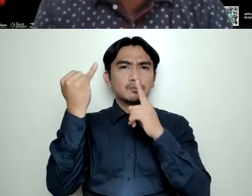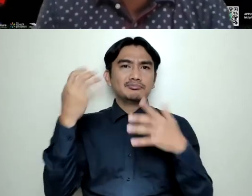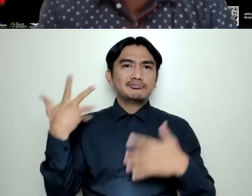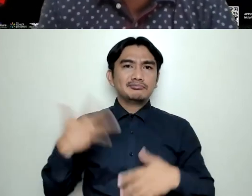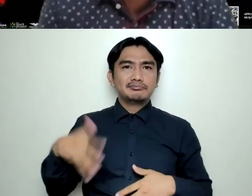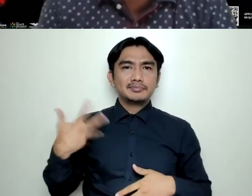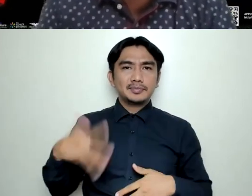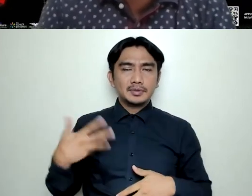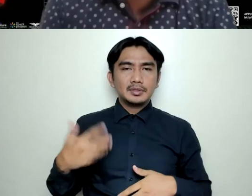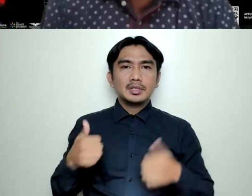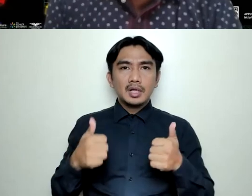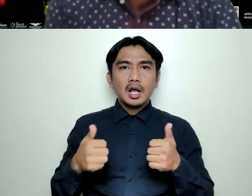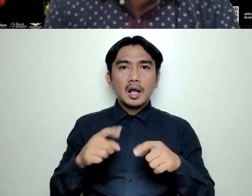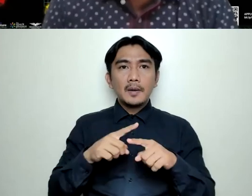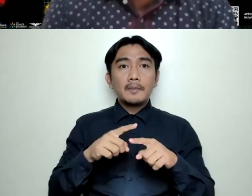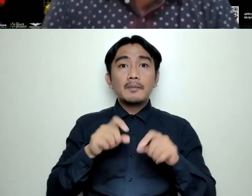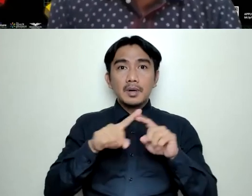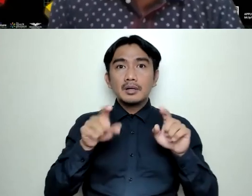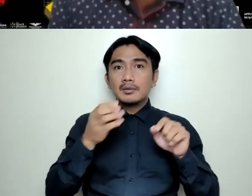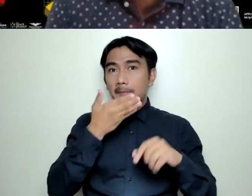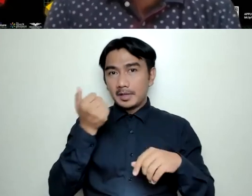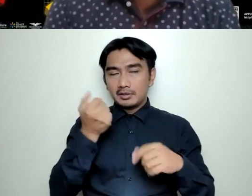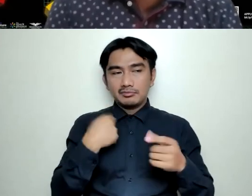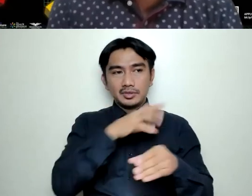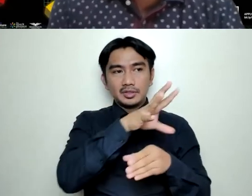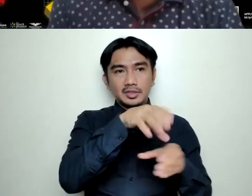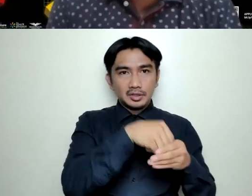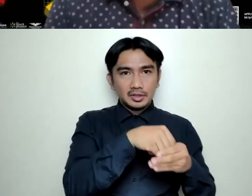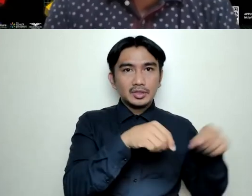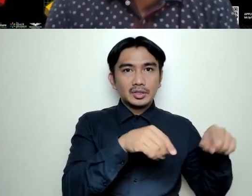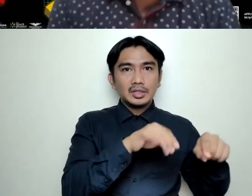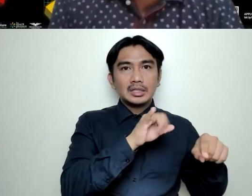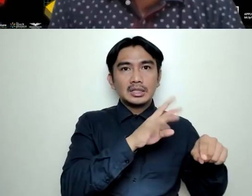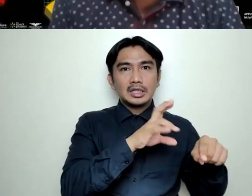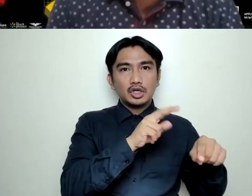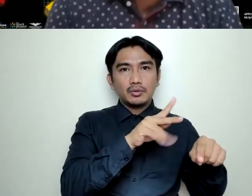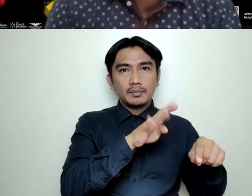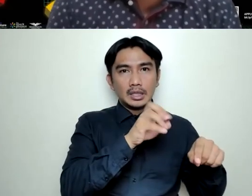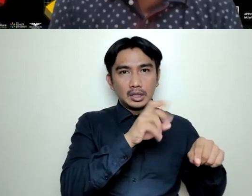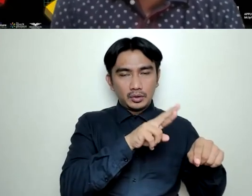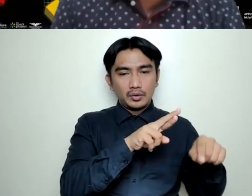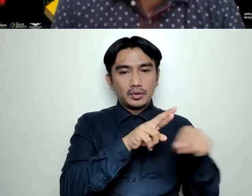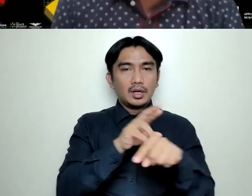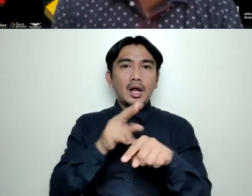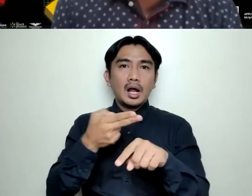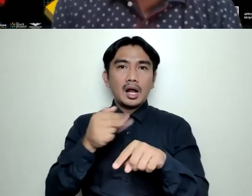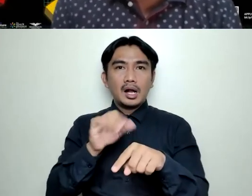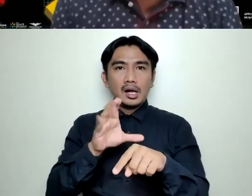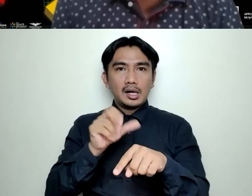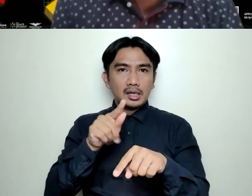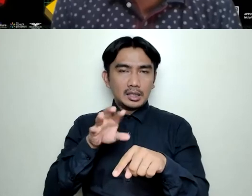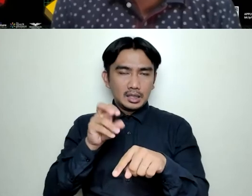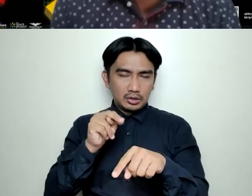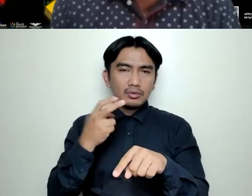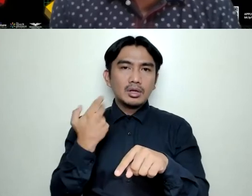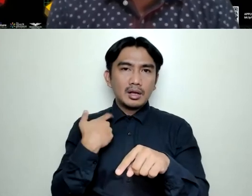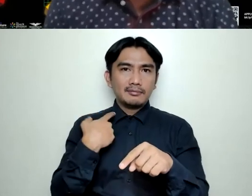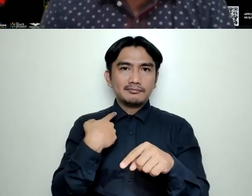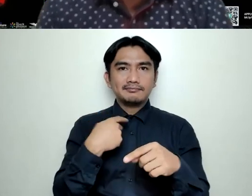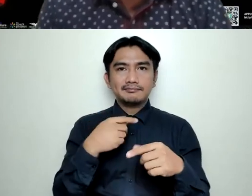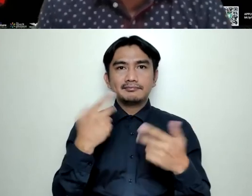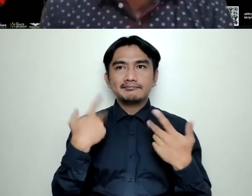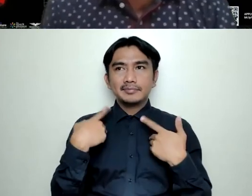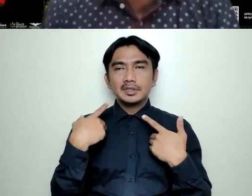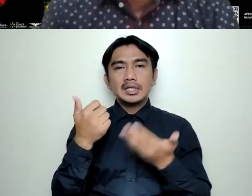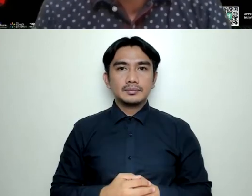join an incubator. Join a hackathon, so that it's more meaningful for other startup founders to